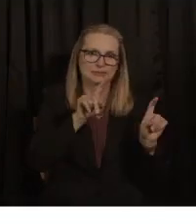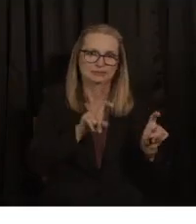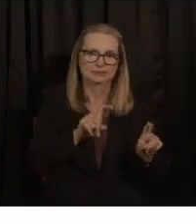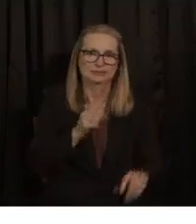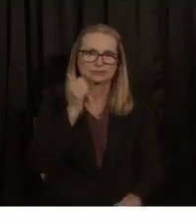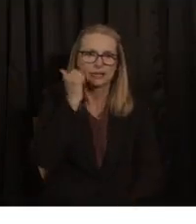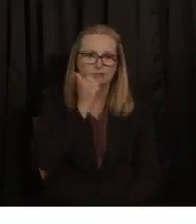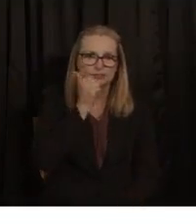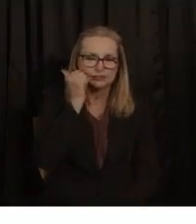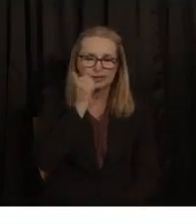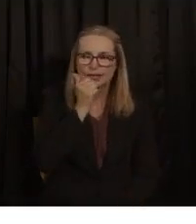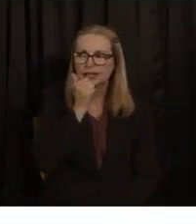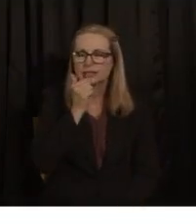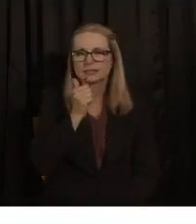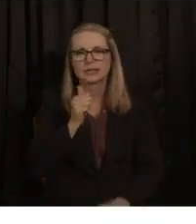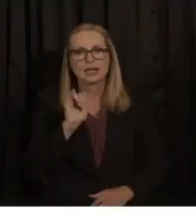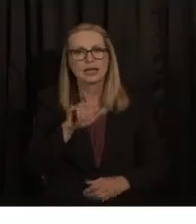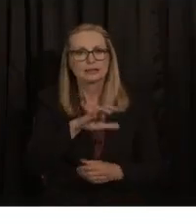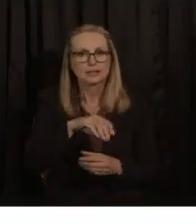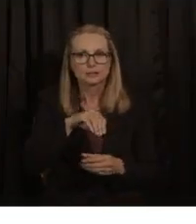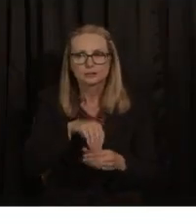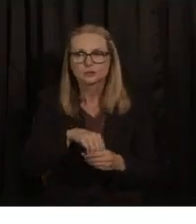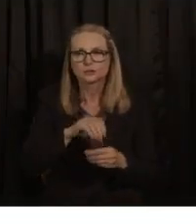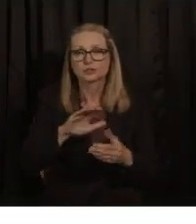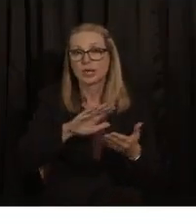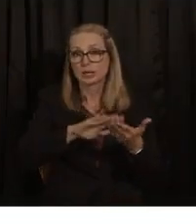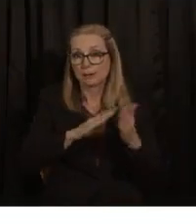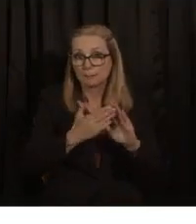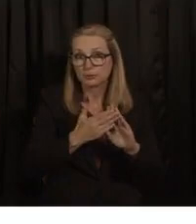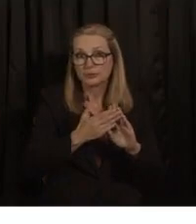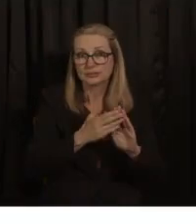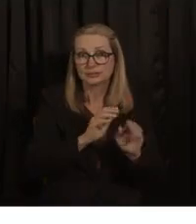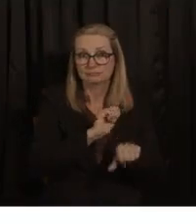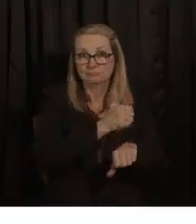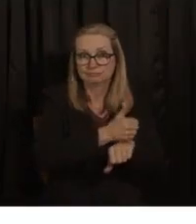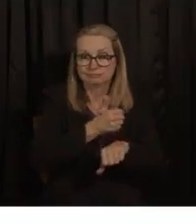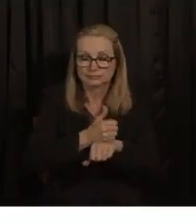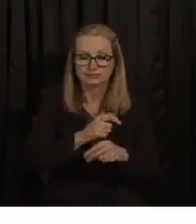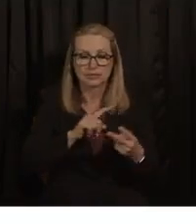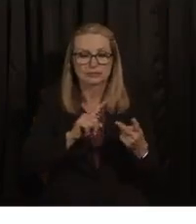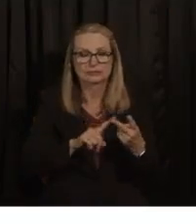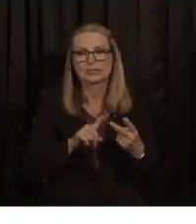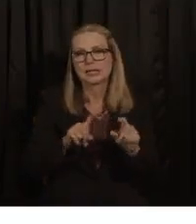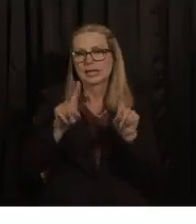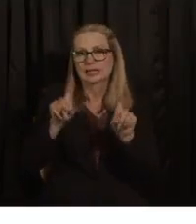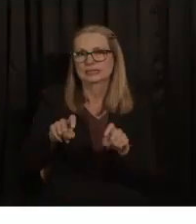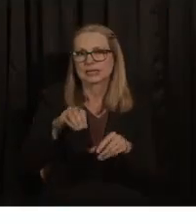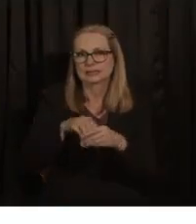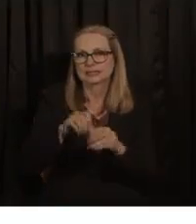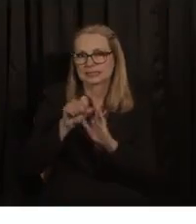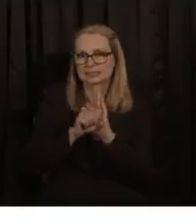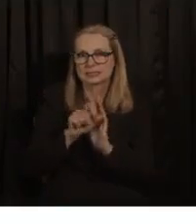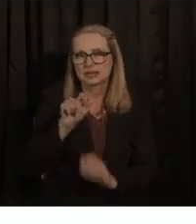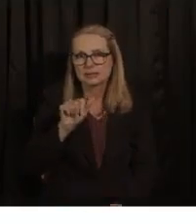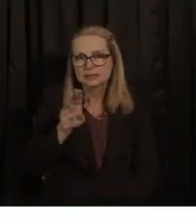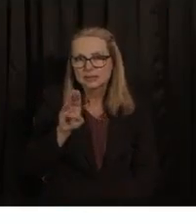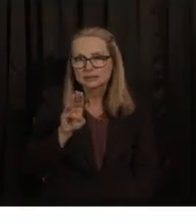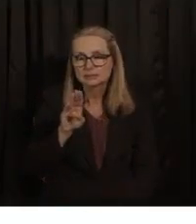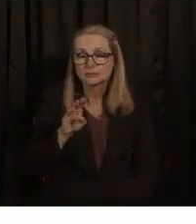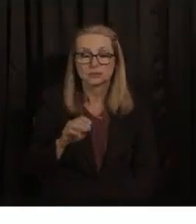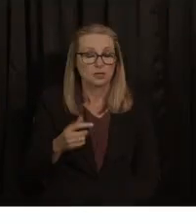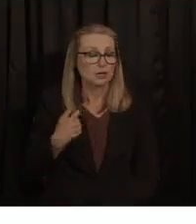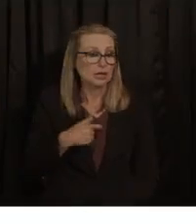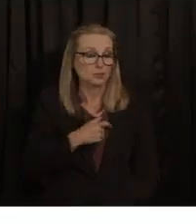This testing capacity includes our community testing sites as well as the tests performed at the state laboratory. We are now able to say that we